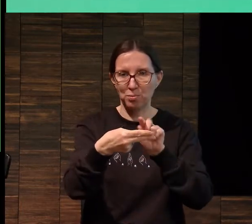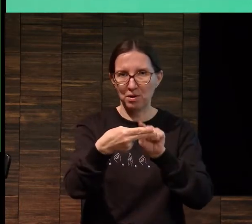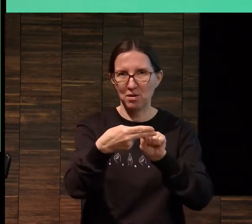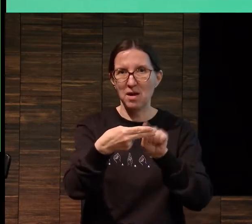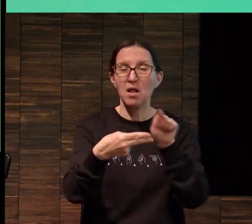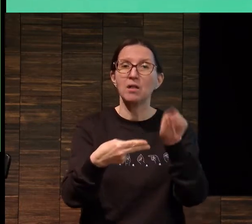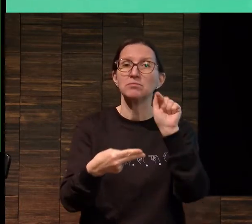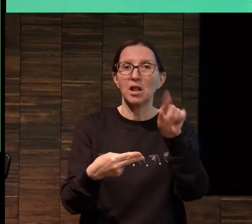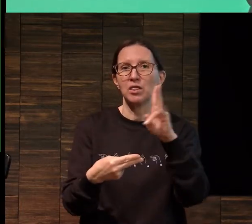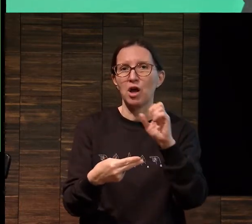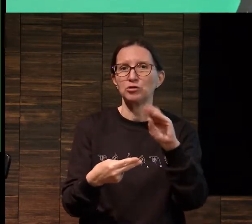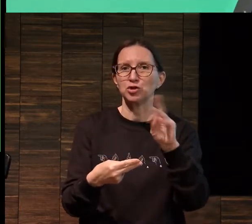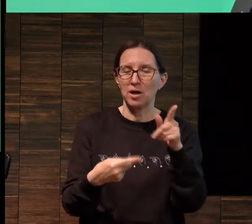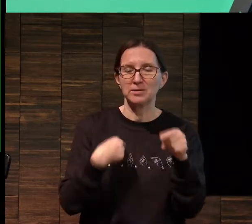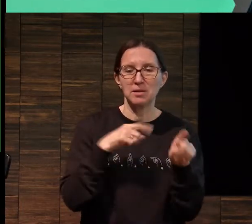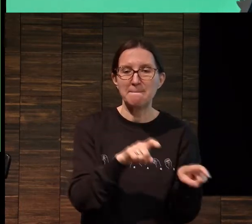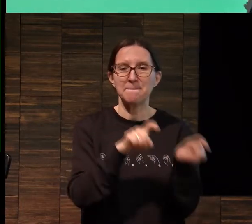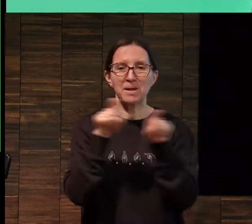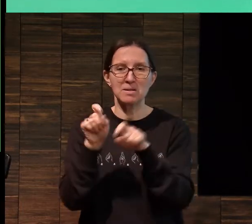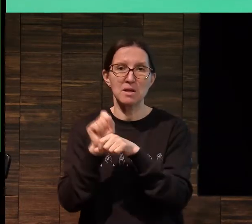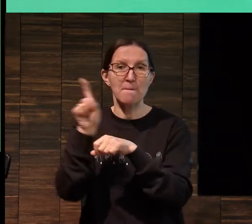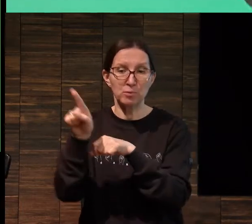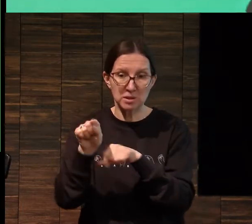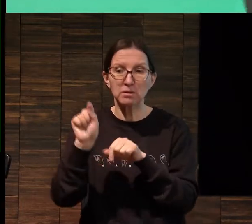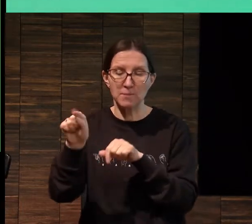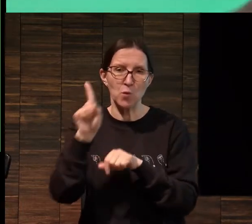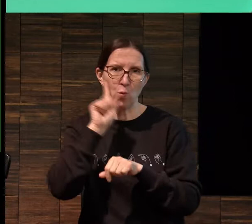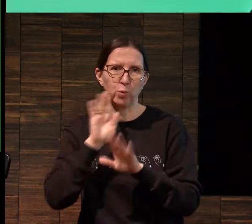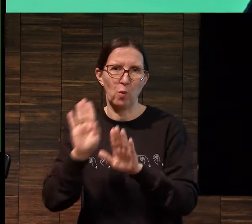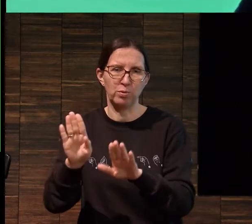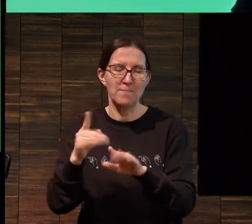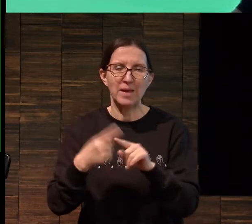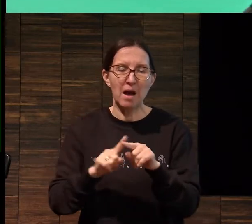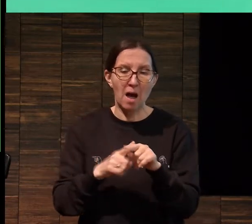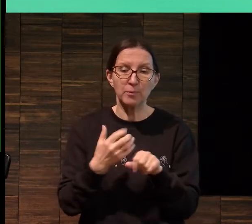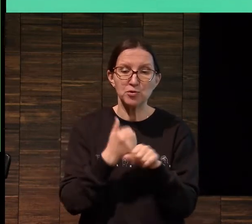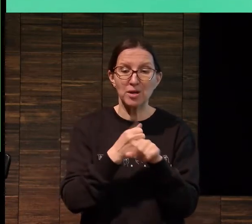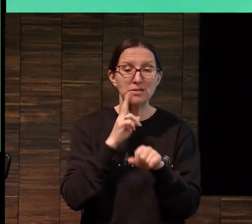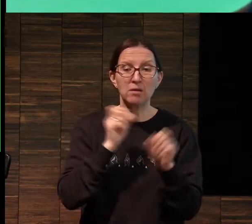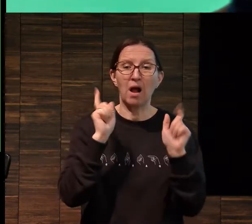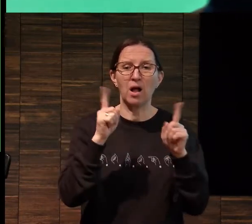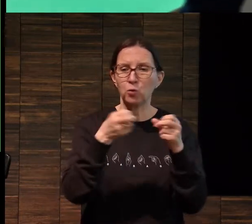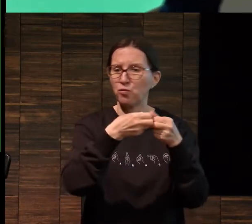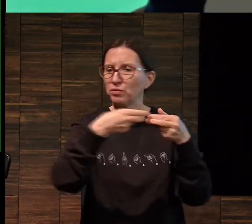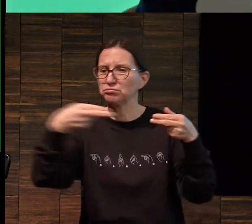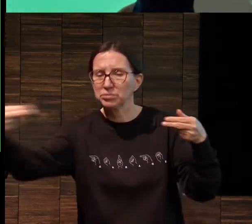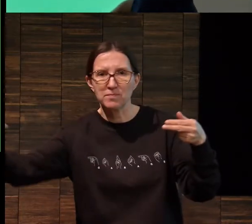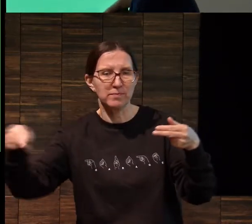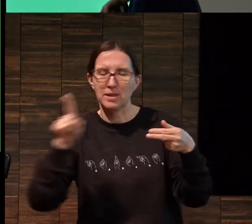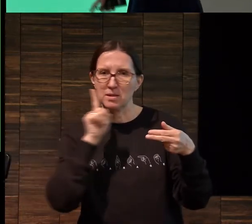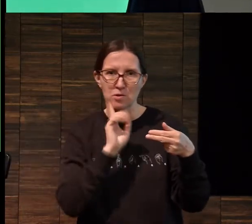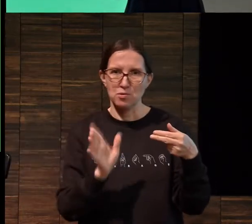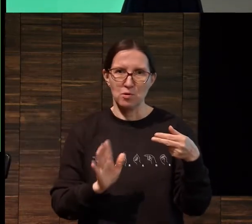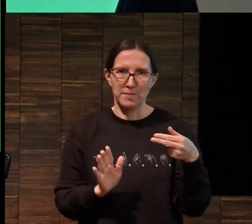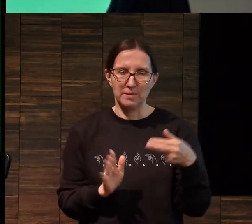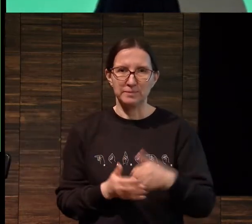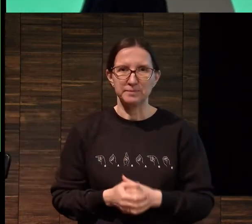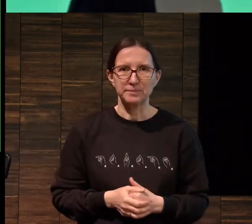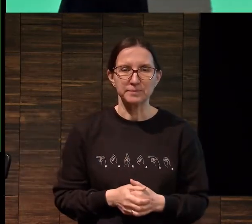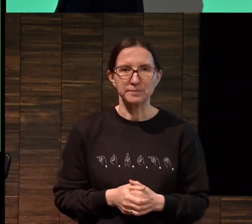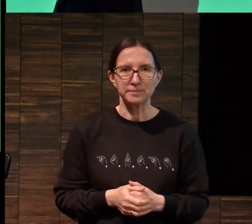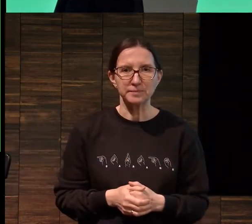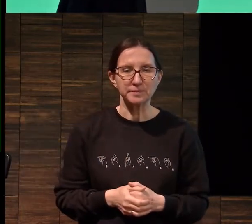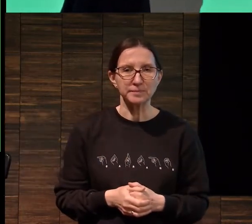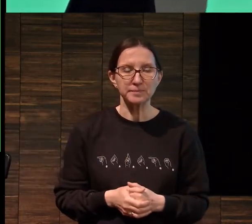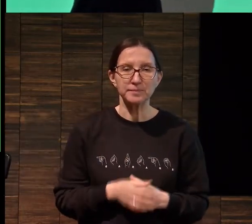is what I'm going to see. So this is an important thing to bear in mind